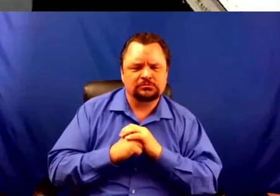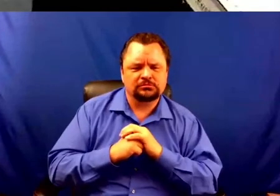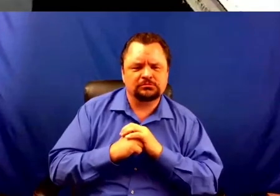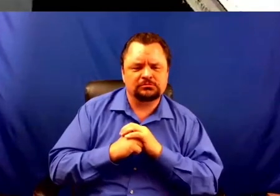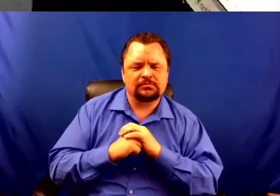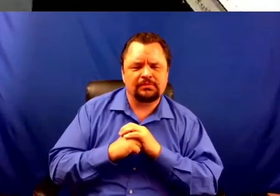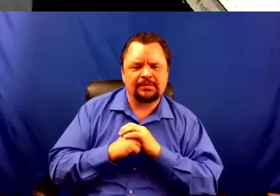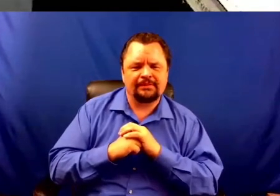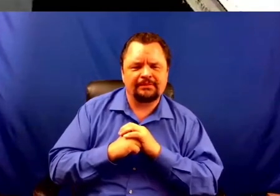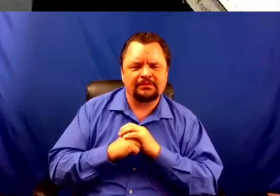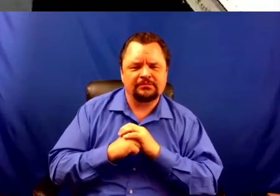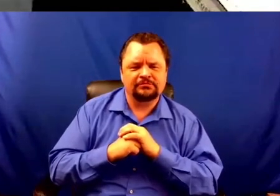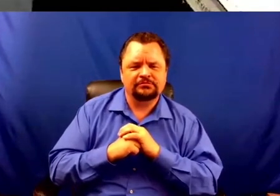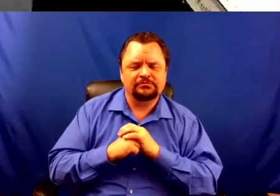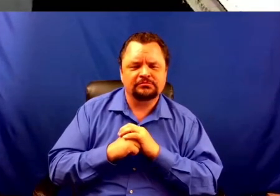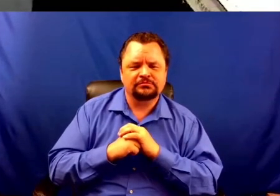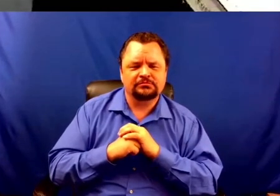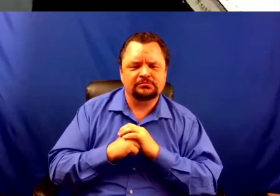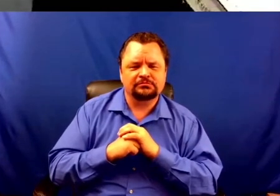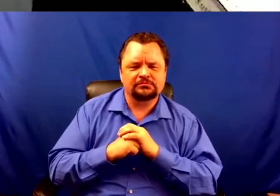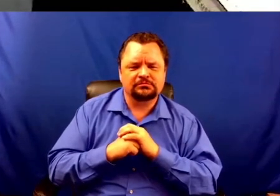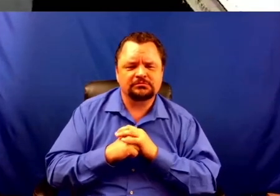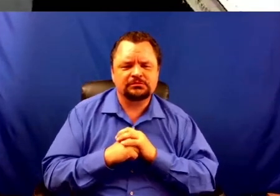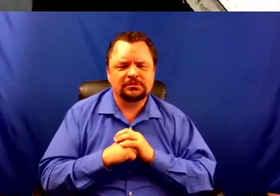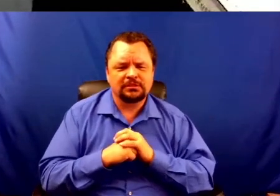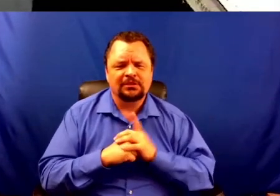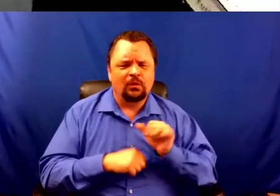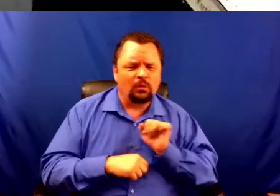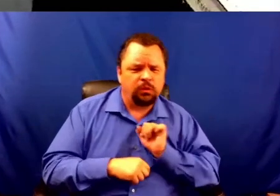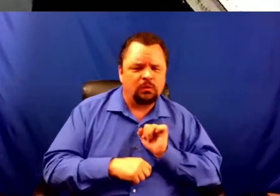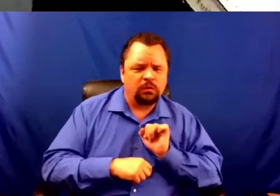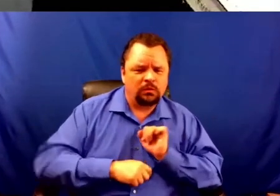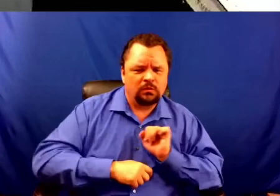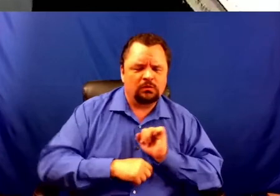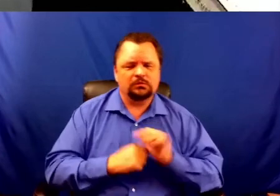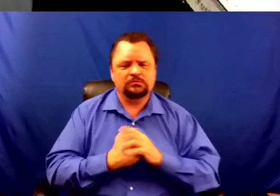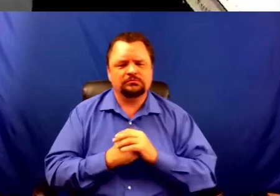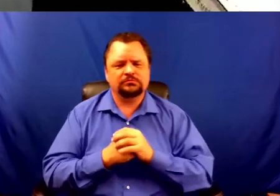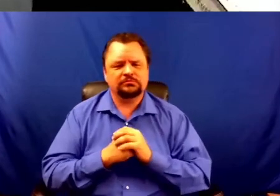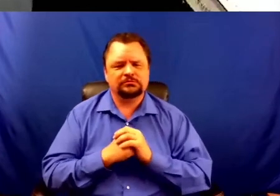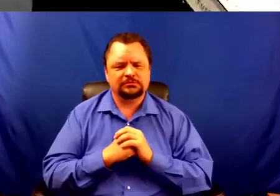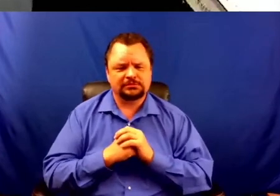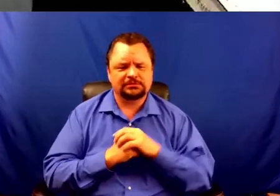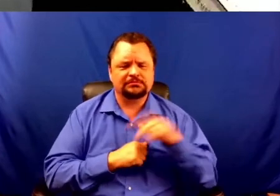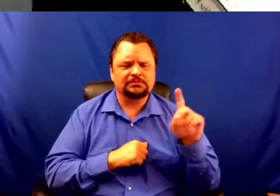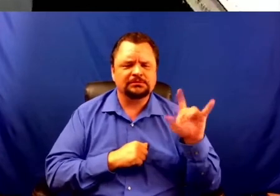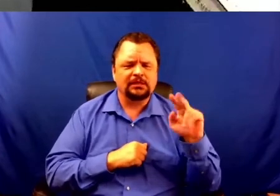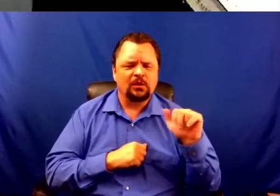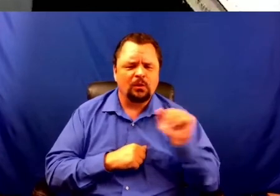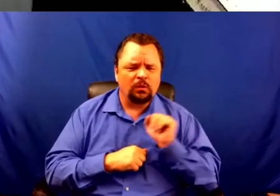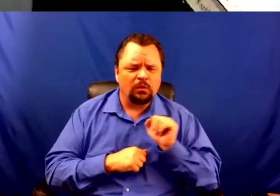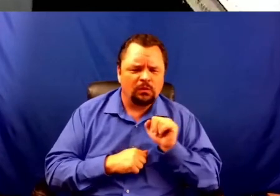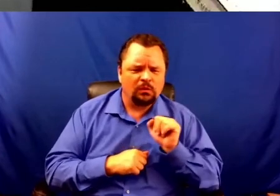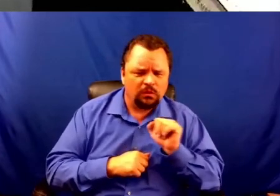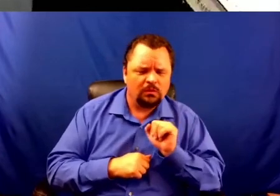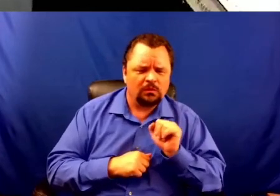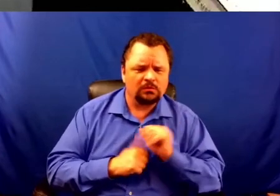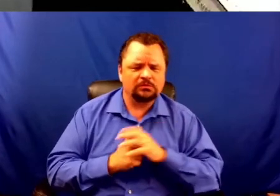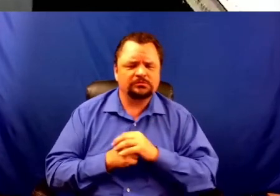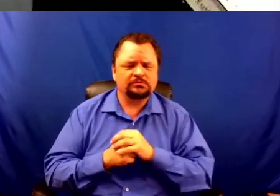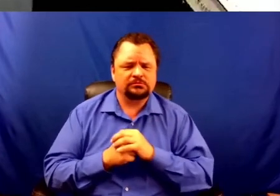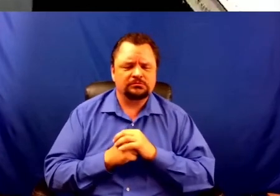my microphone. But can I just offer my opinion that I think El Paso County Public Health